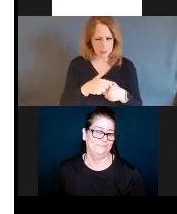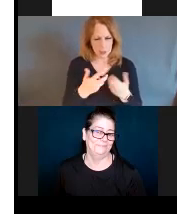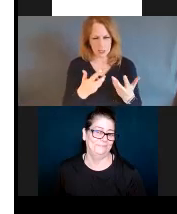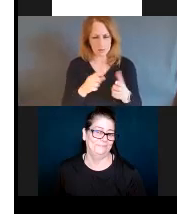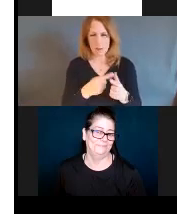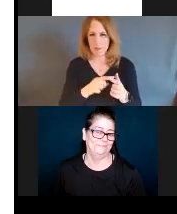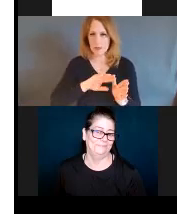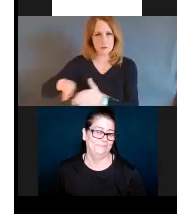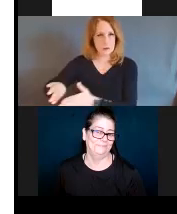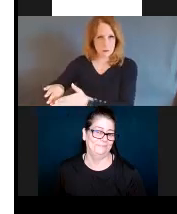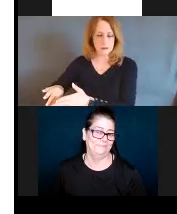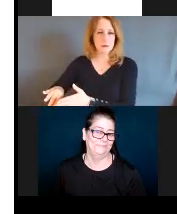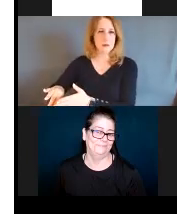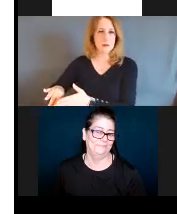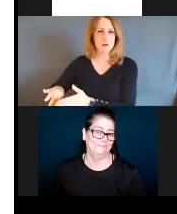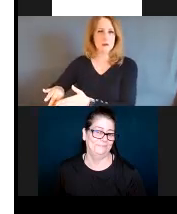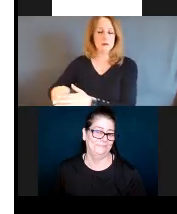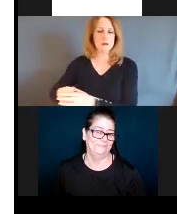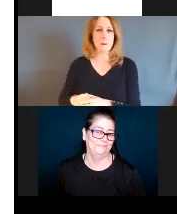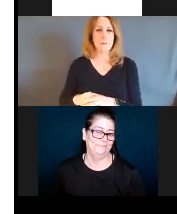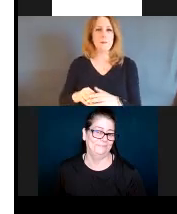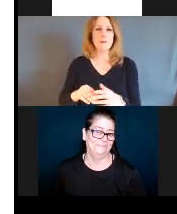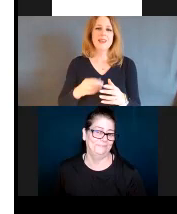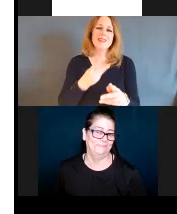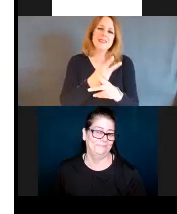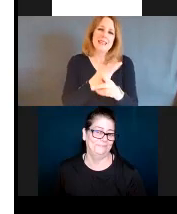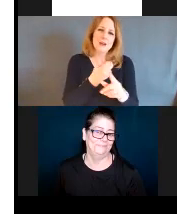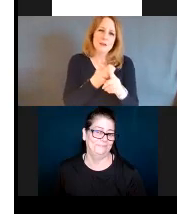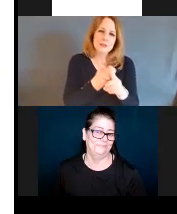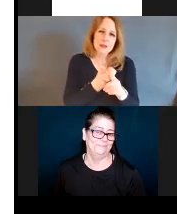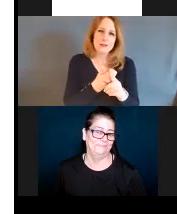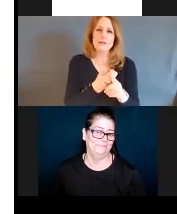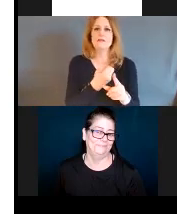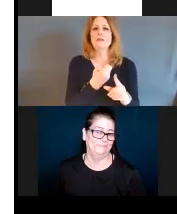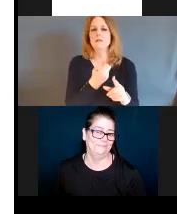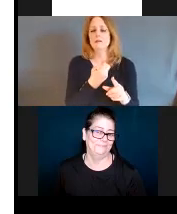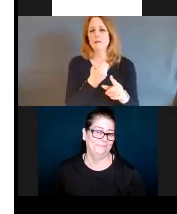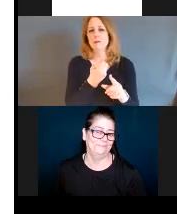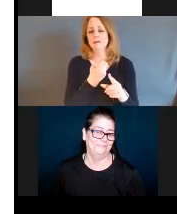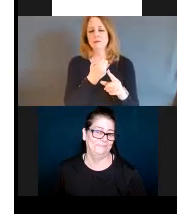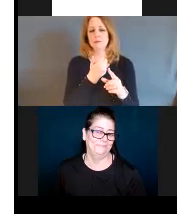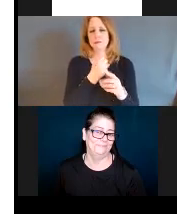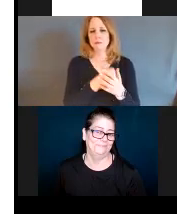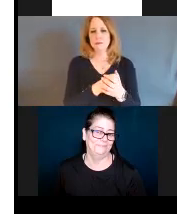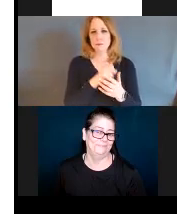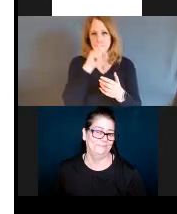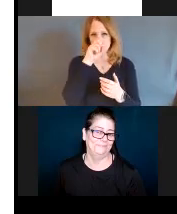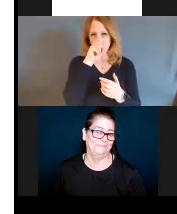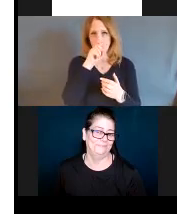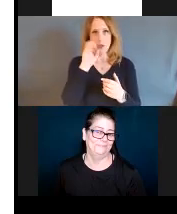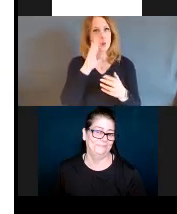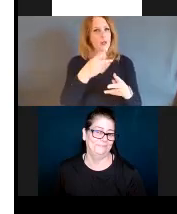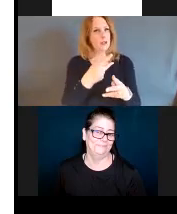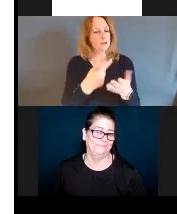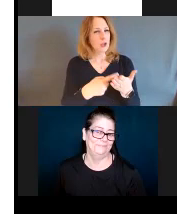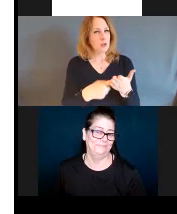And then give yourself some self-care. So do some self-care exercises for yourself. We'll talk a lot about self-care